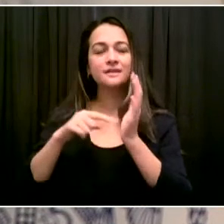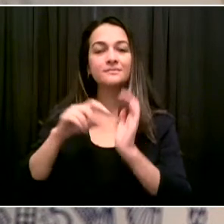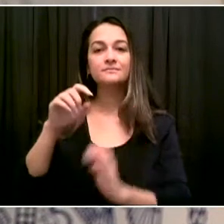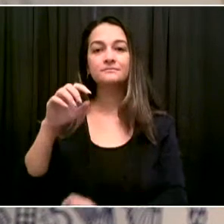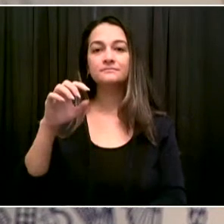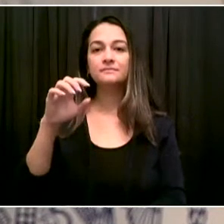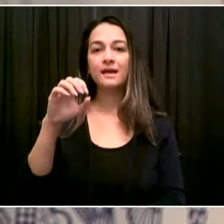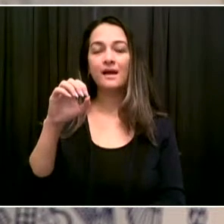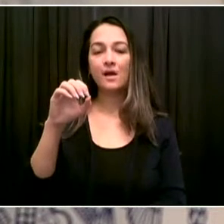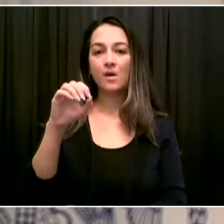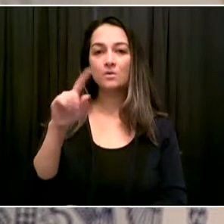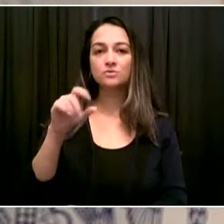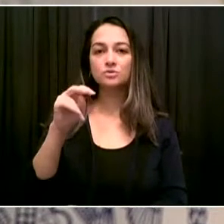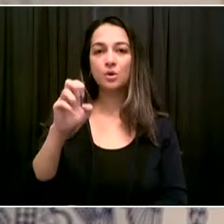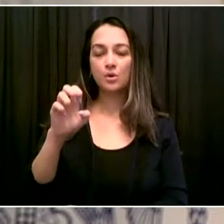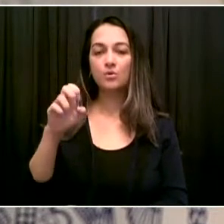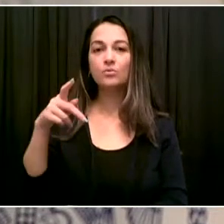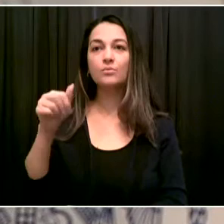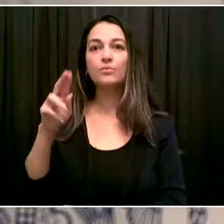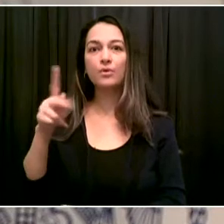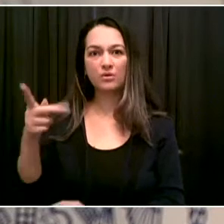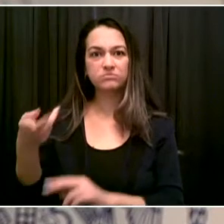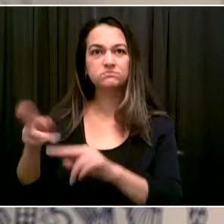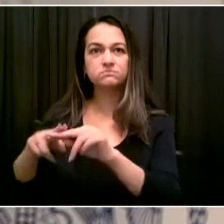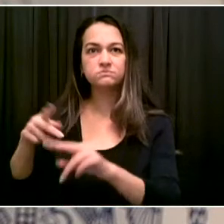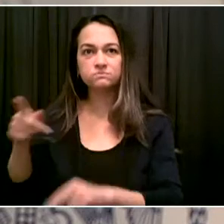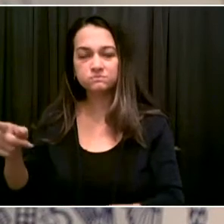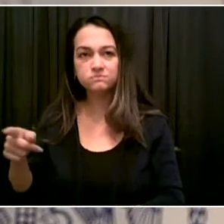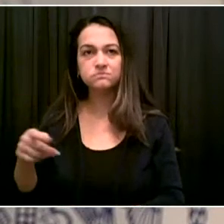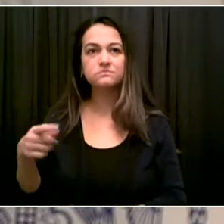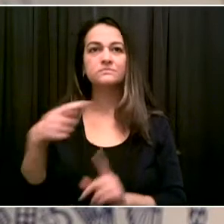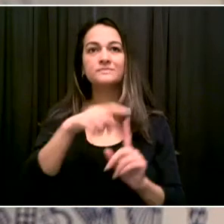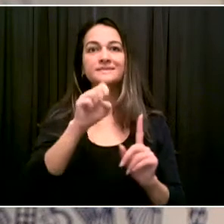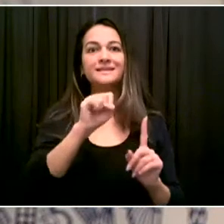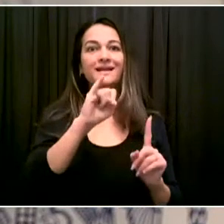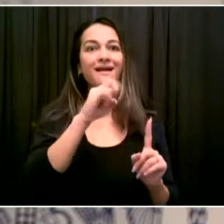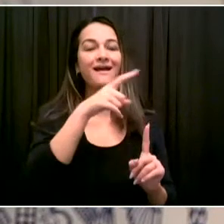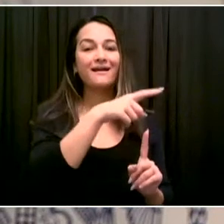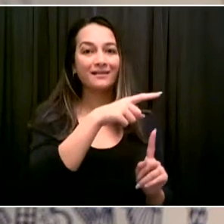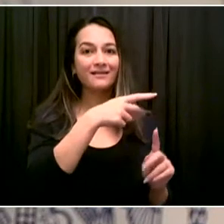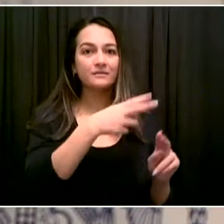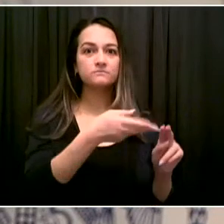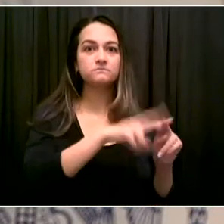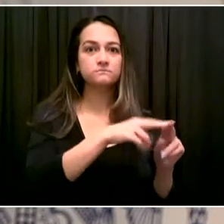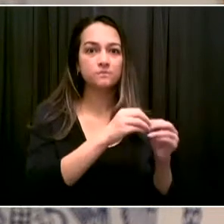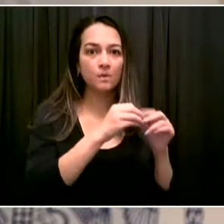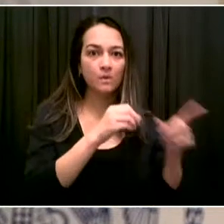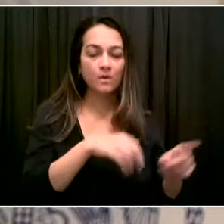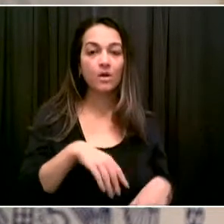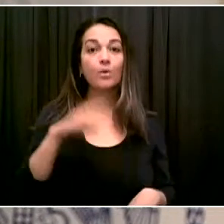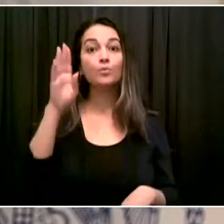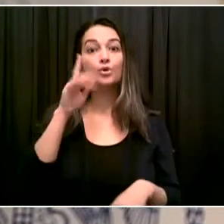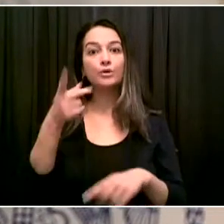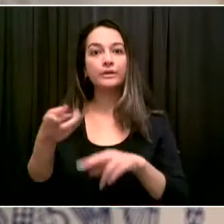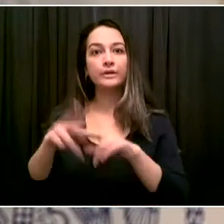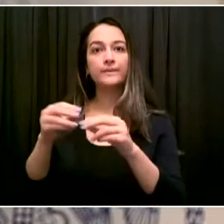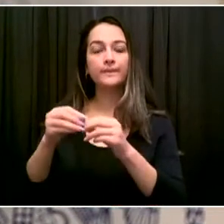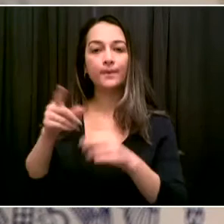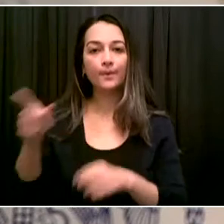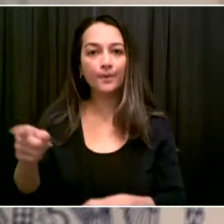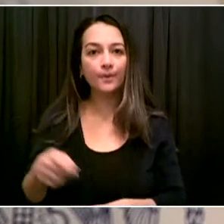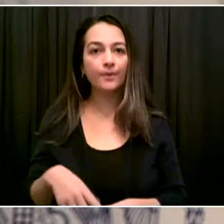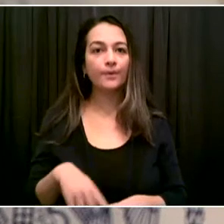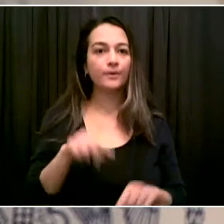6%. What are you doing to tackle those pockets of the city where that rate is high? So, Juliet, we got to